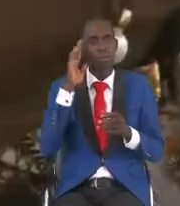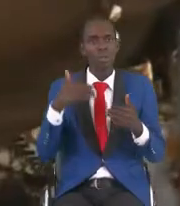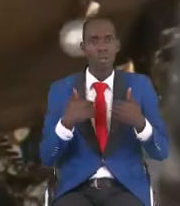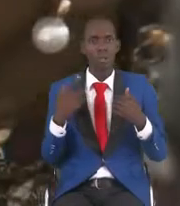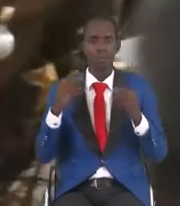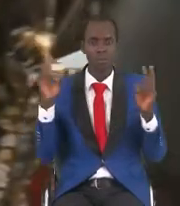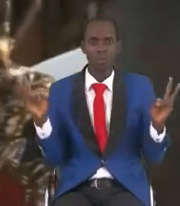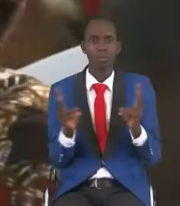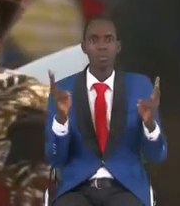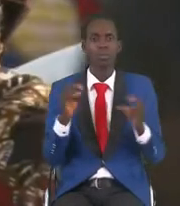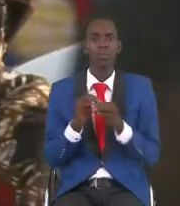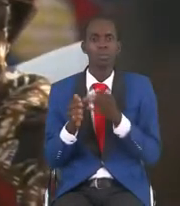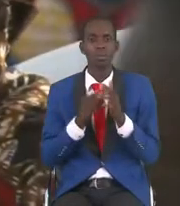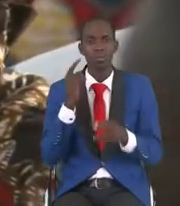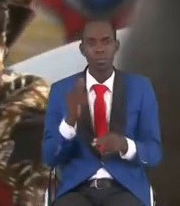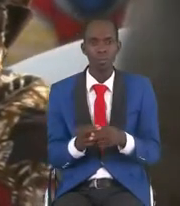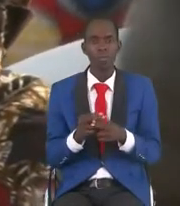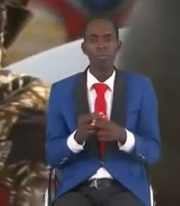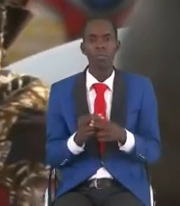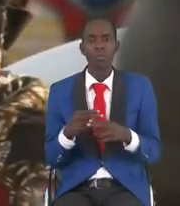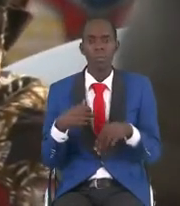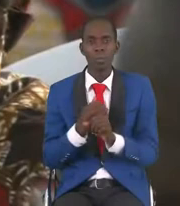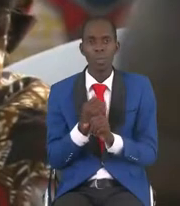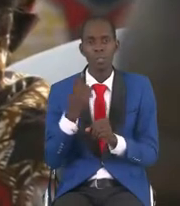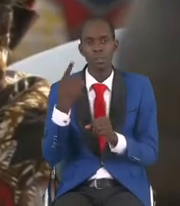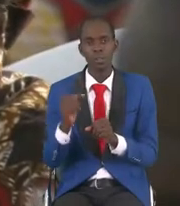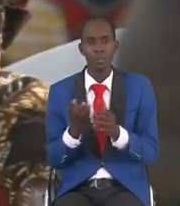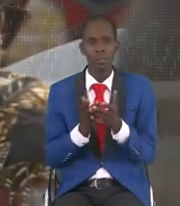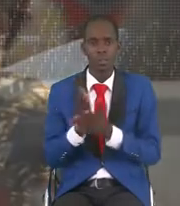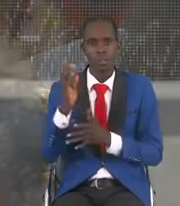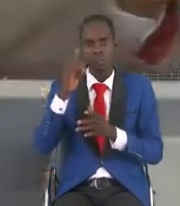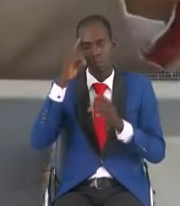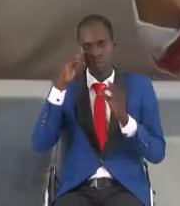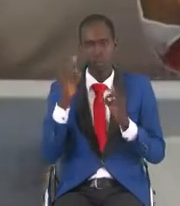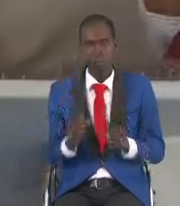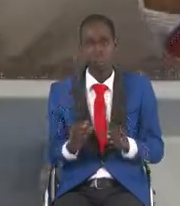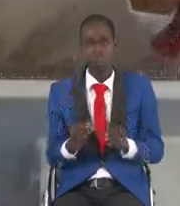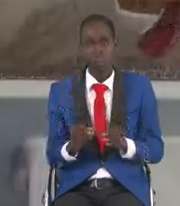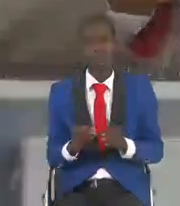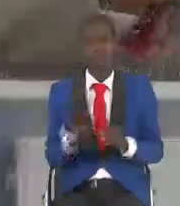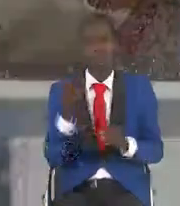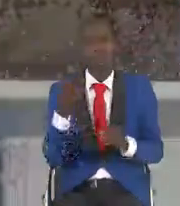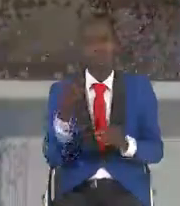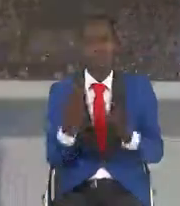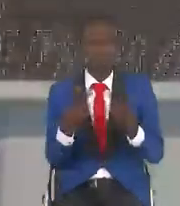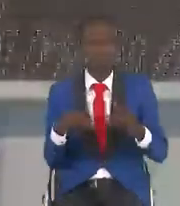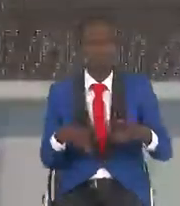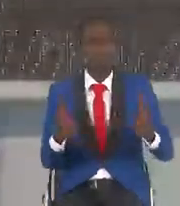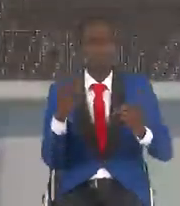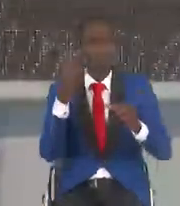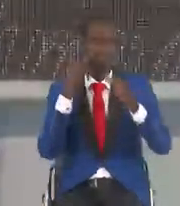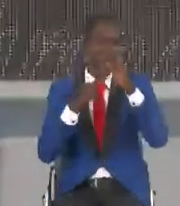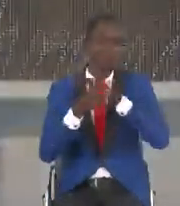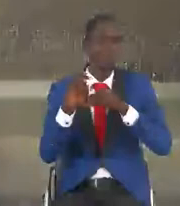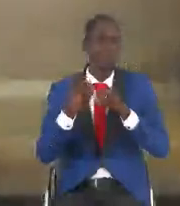Yeah. Make the right choice. Of the streams of prophecies in the last